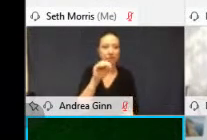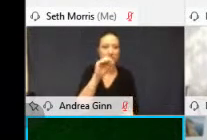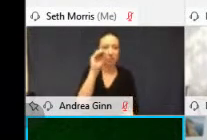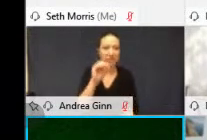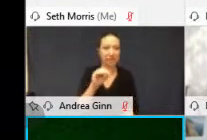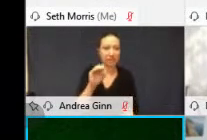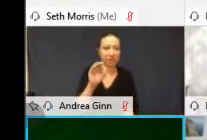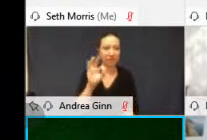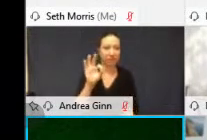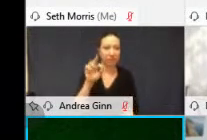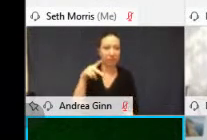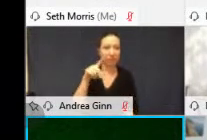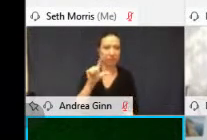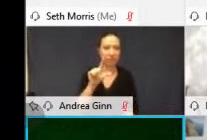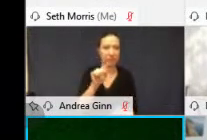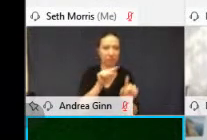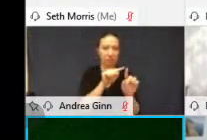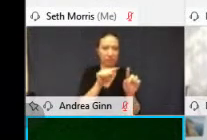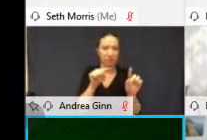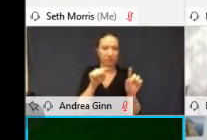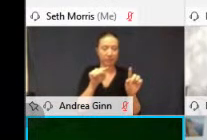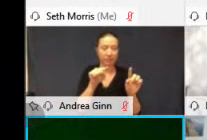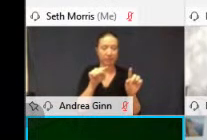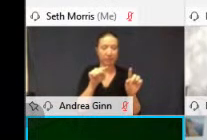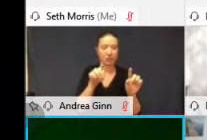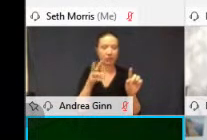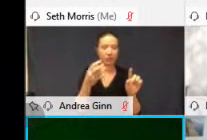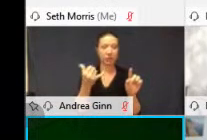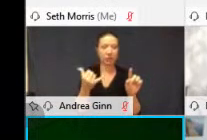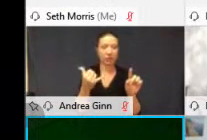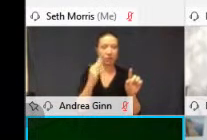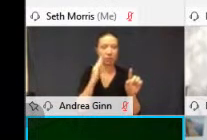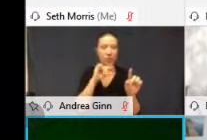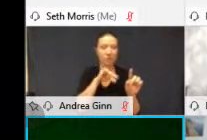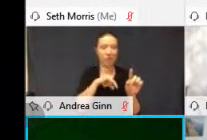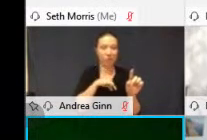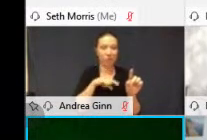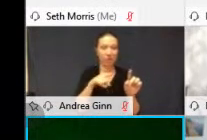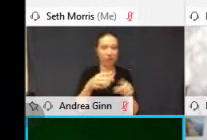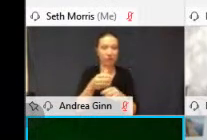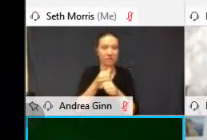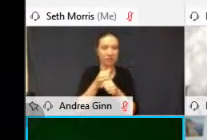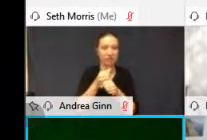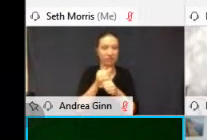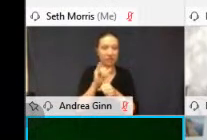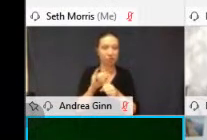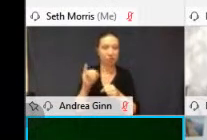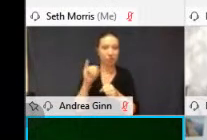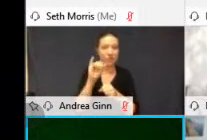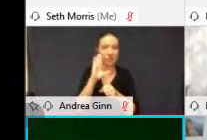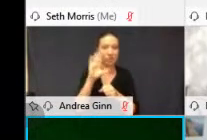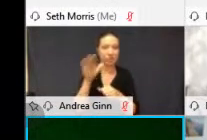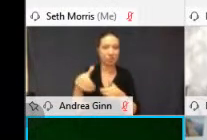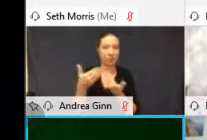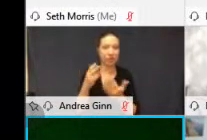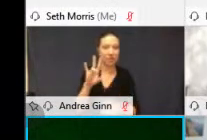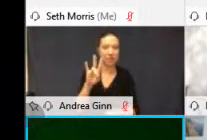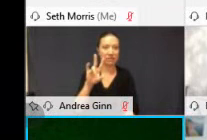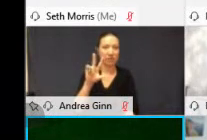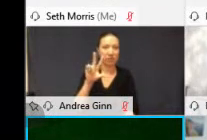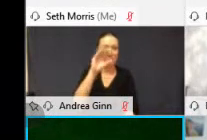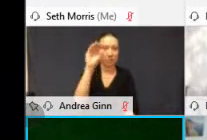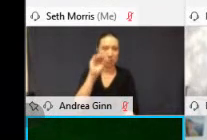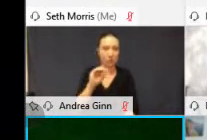poverty, they currently are eligible for a plan that gives them 73% actuarial